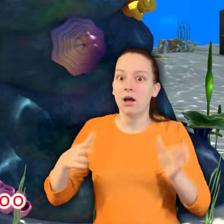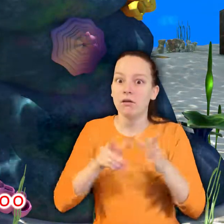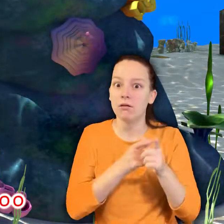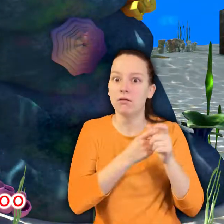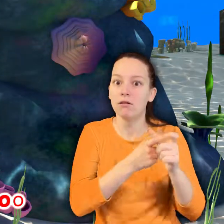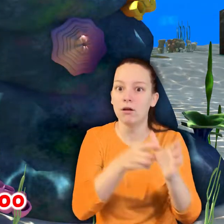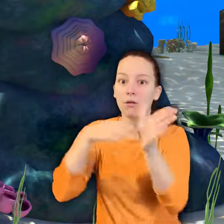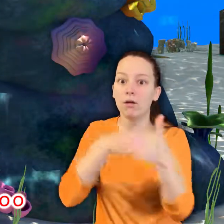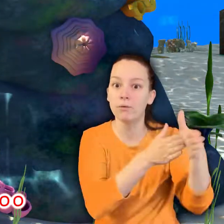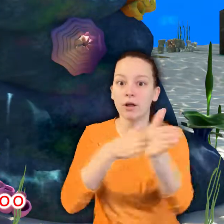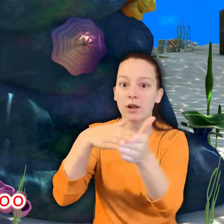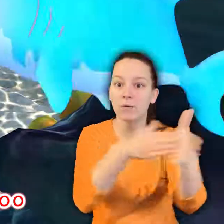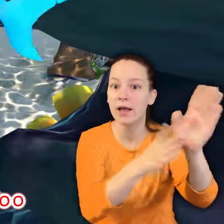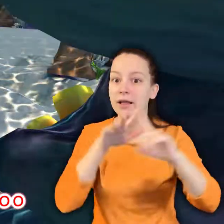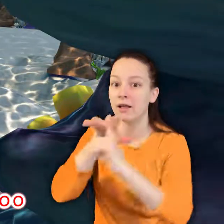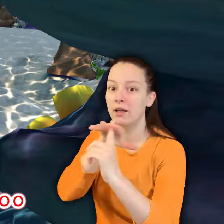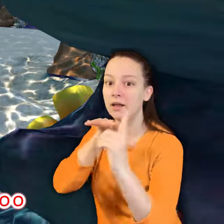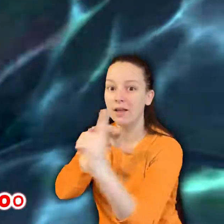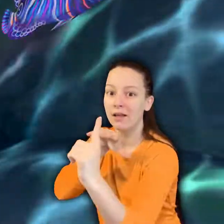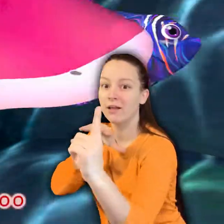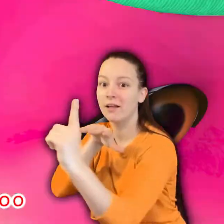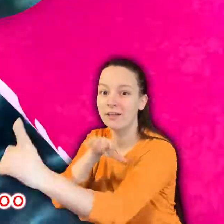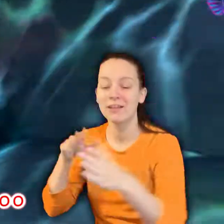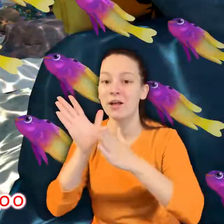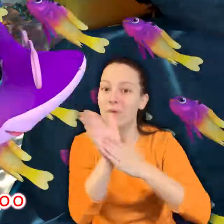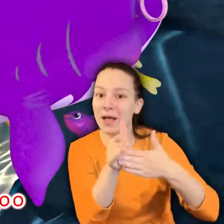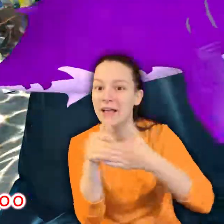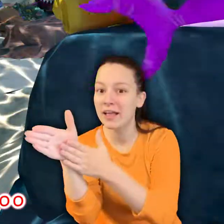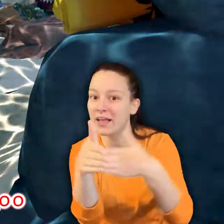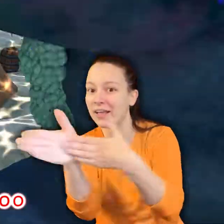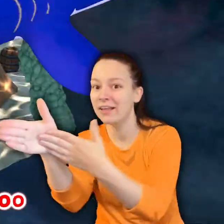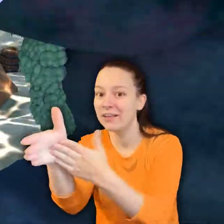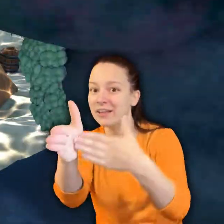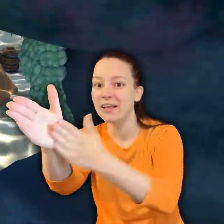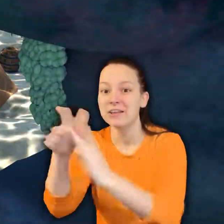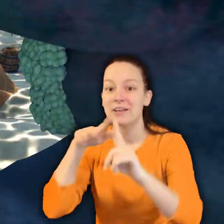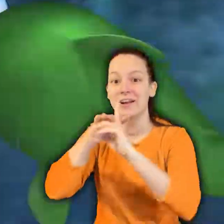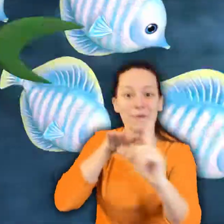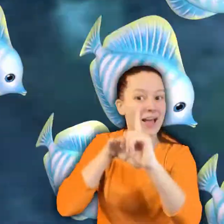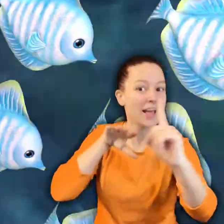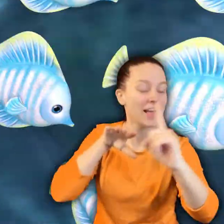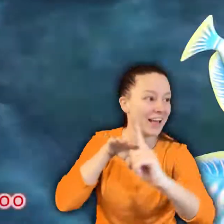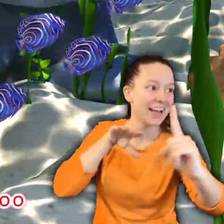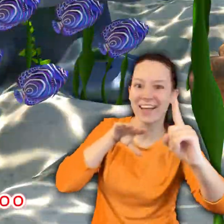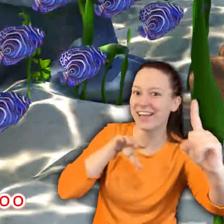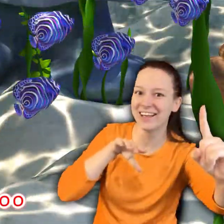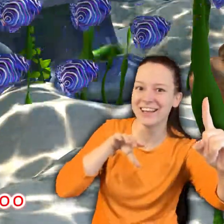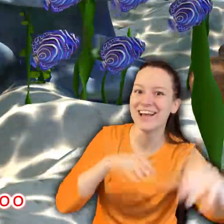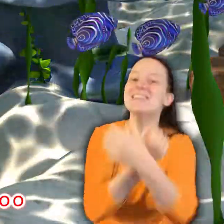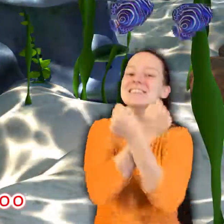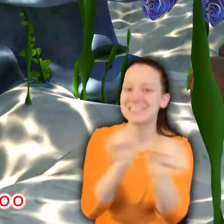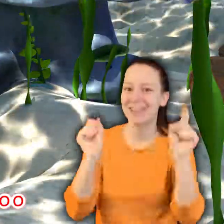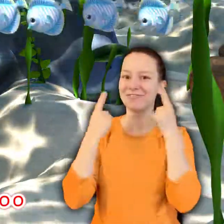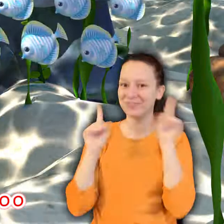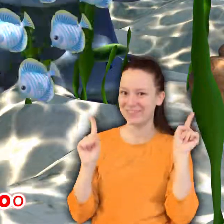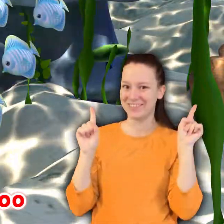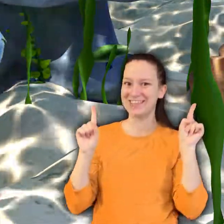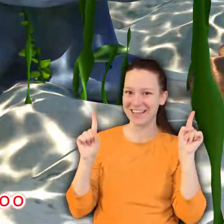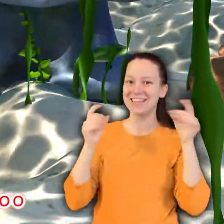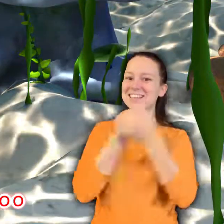away. Run away. Run away. Run away. Safe at